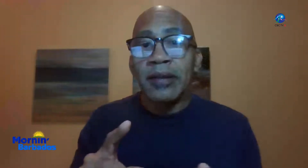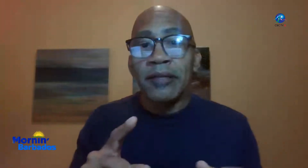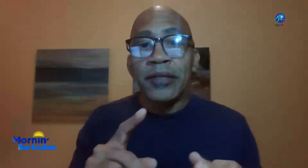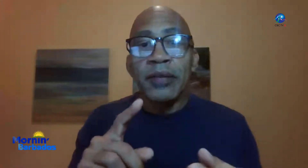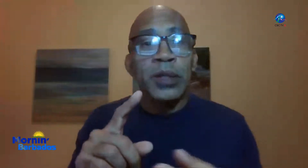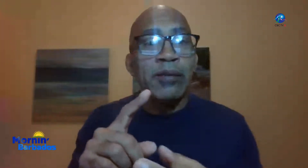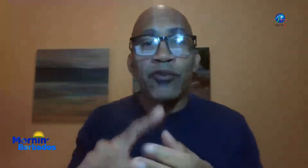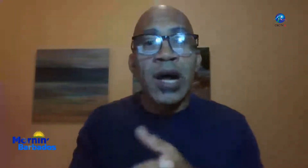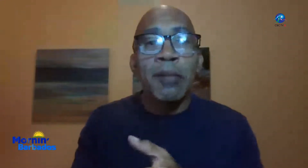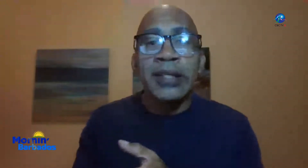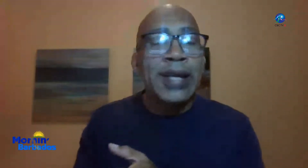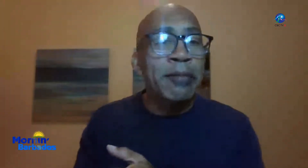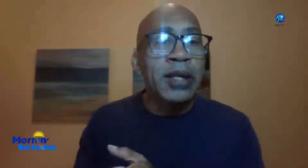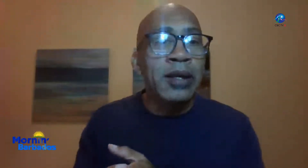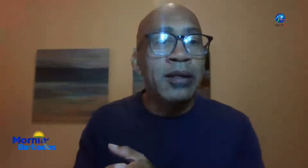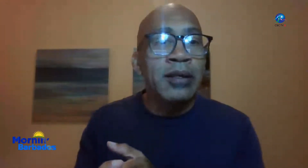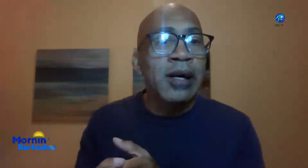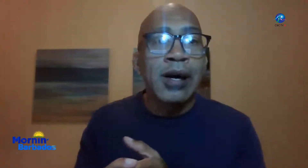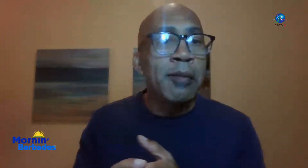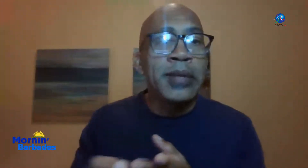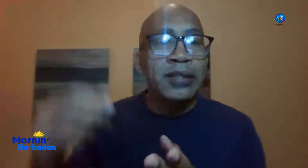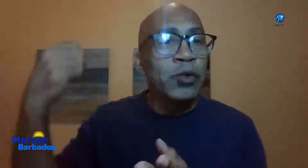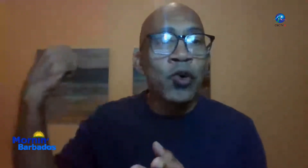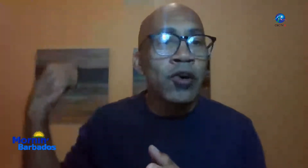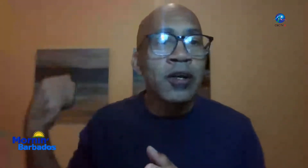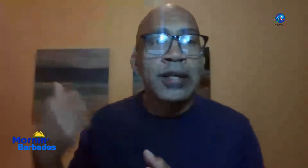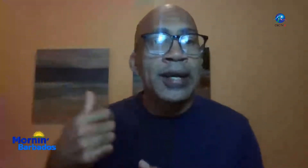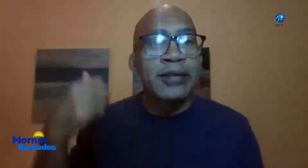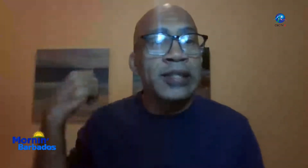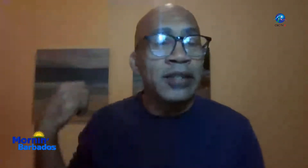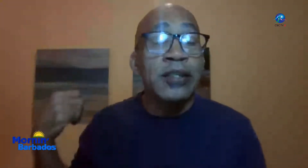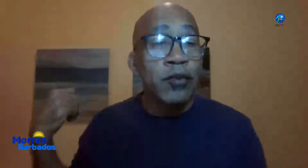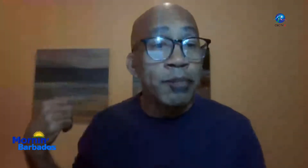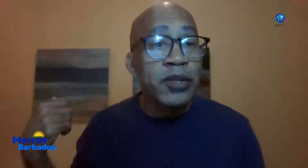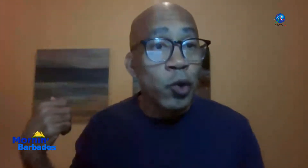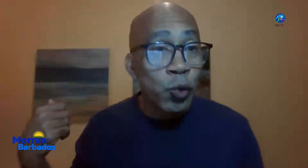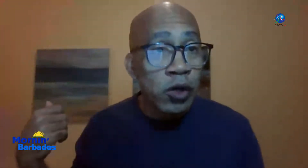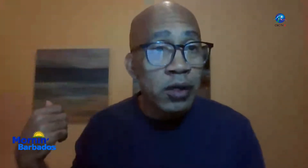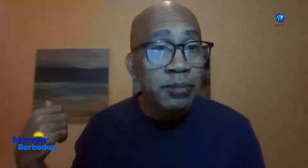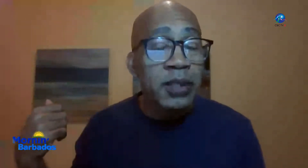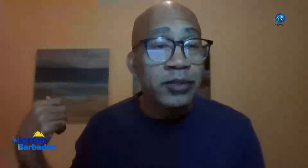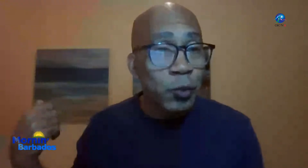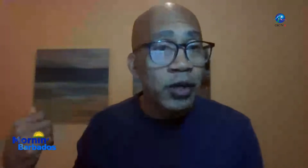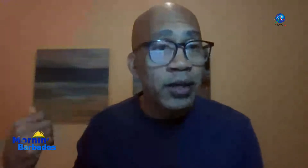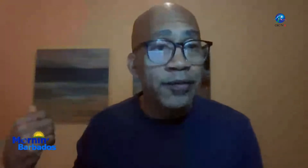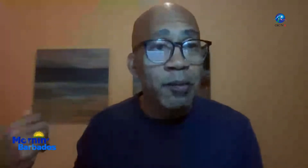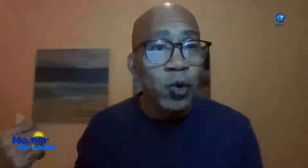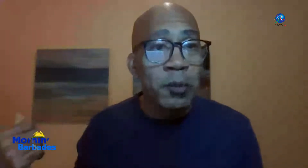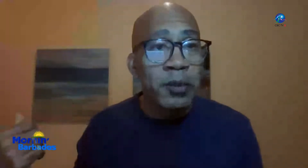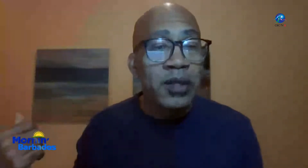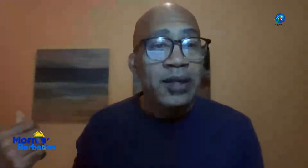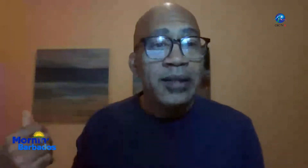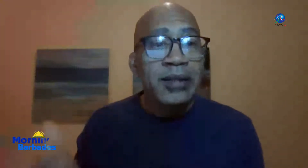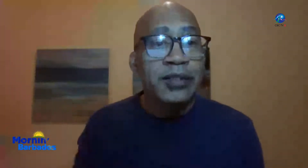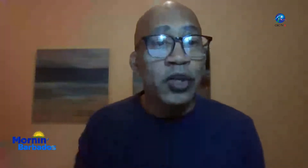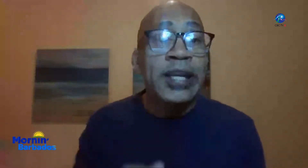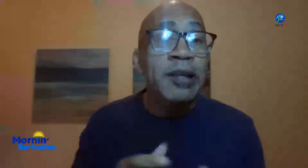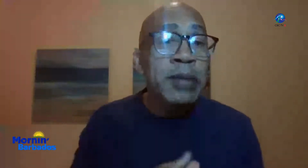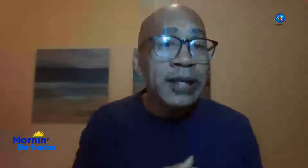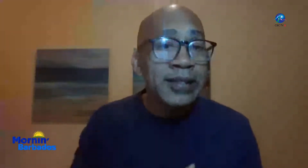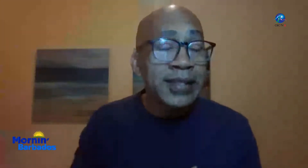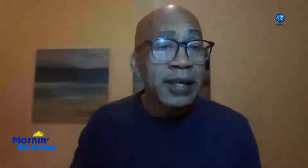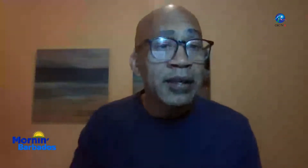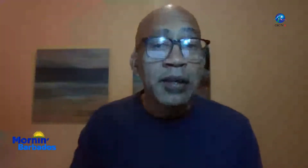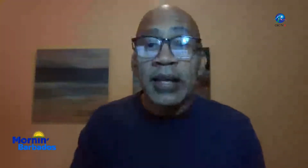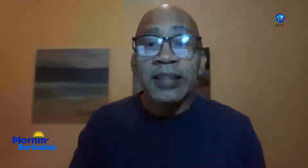Instagram, whatever drama is happening next door that is interrupting your work because you're working from home. Is